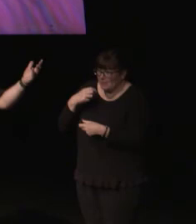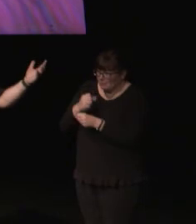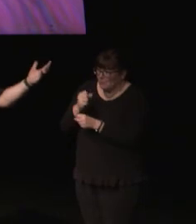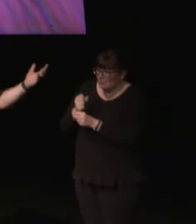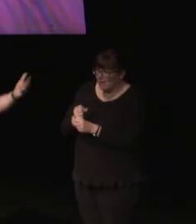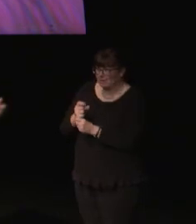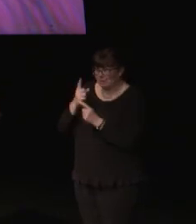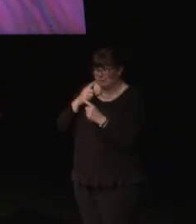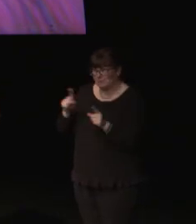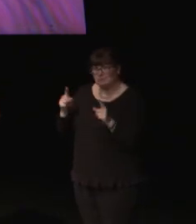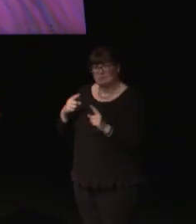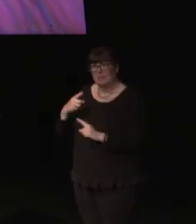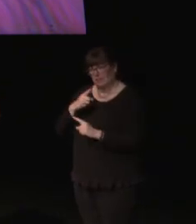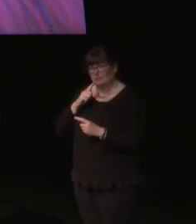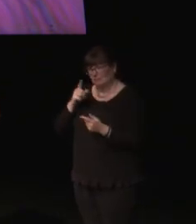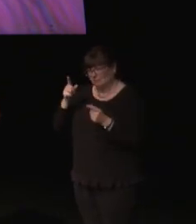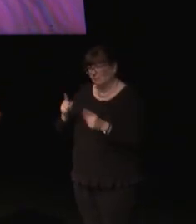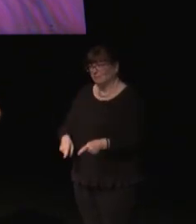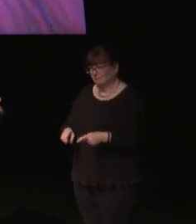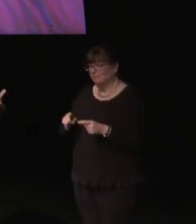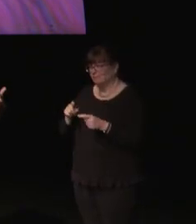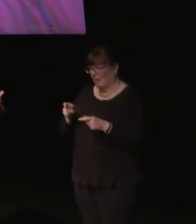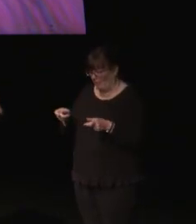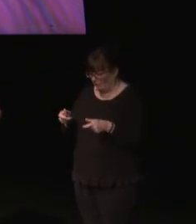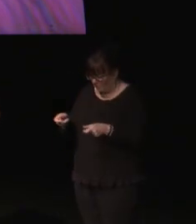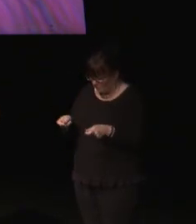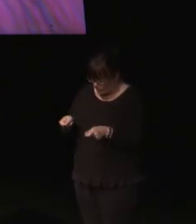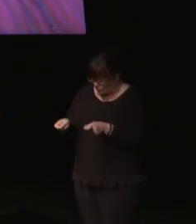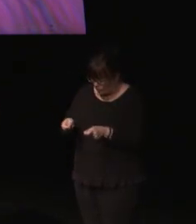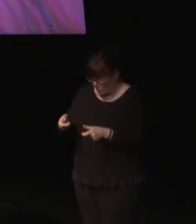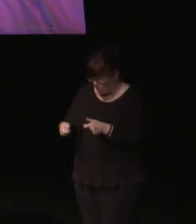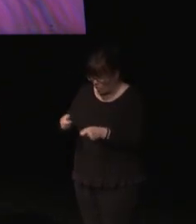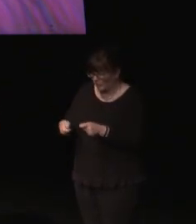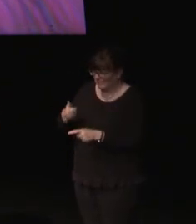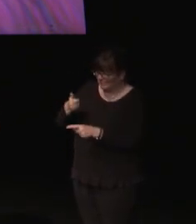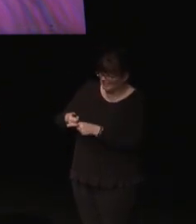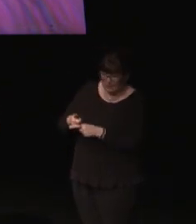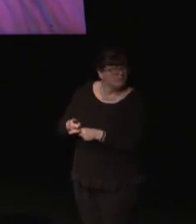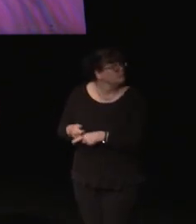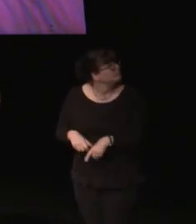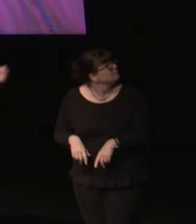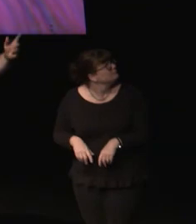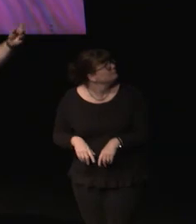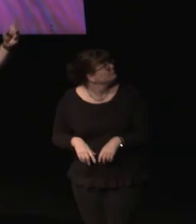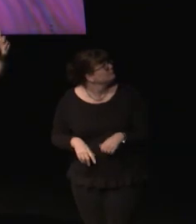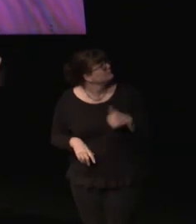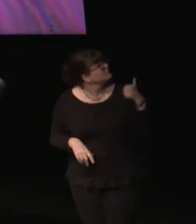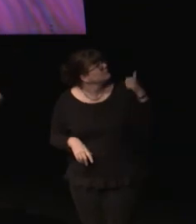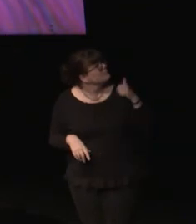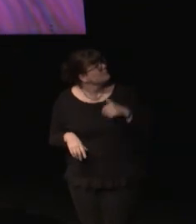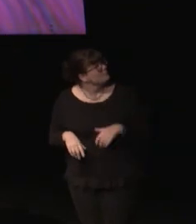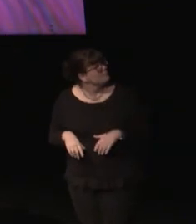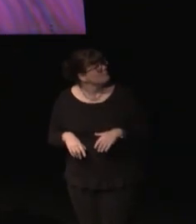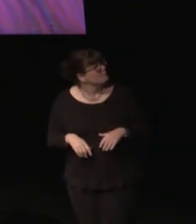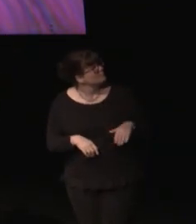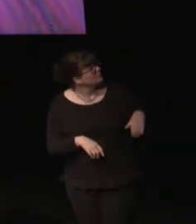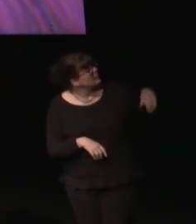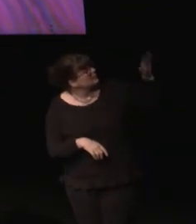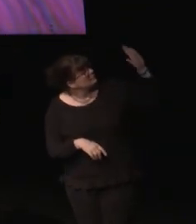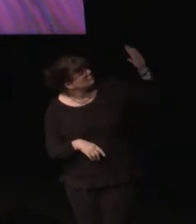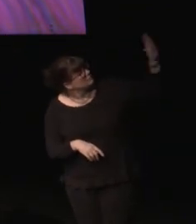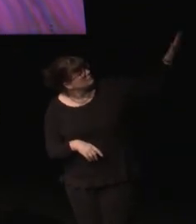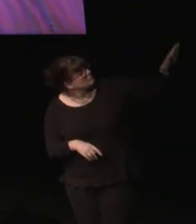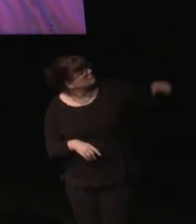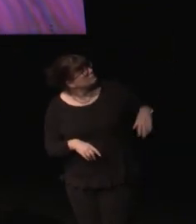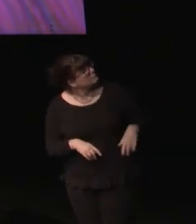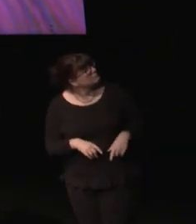ended up becoming the controller itself. So we've done all kinds of cool stuff. the picture up on the top right for you